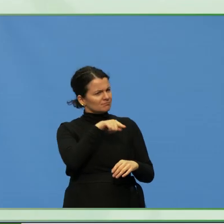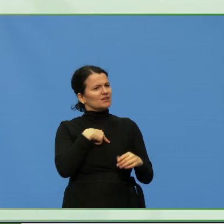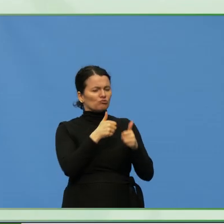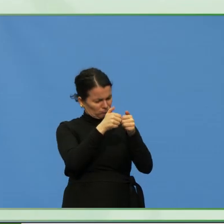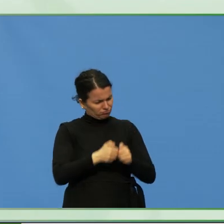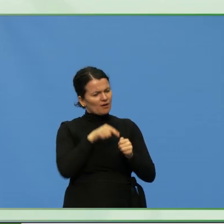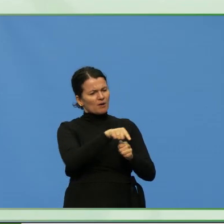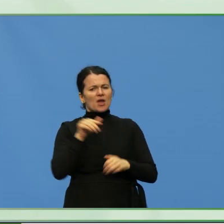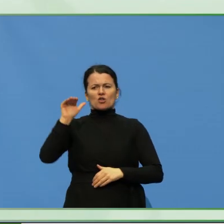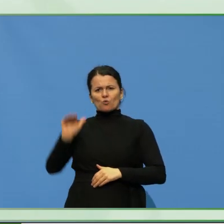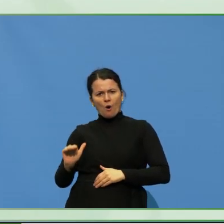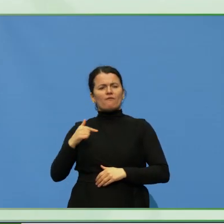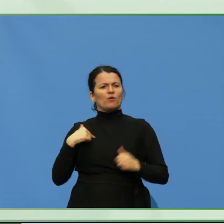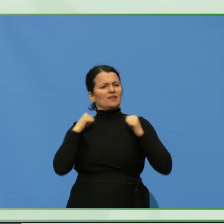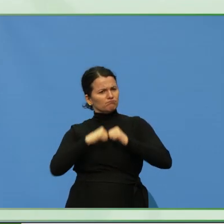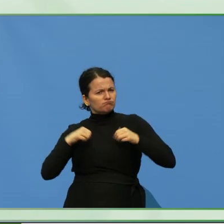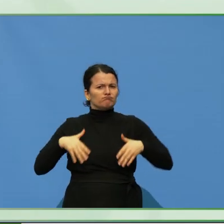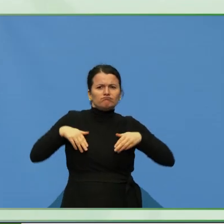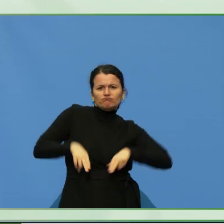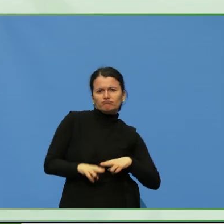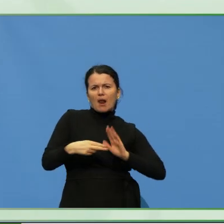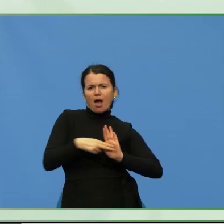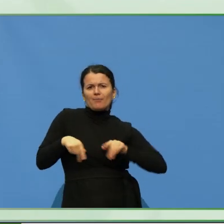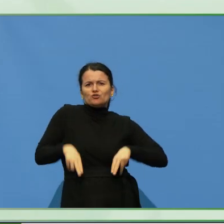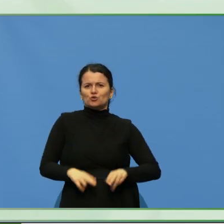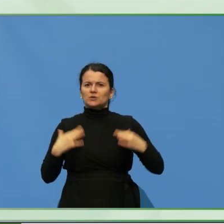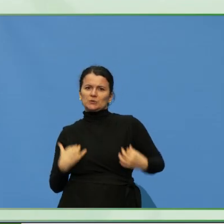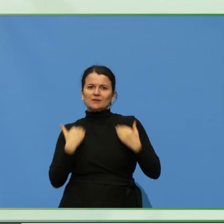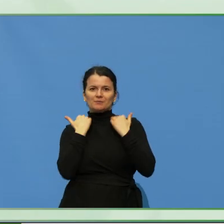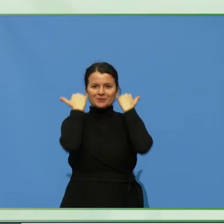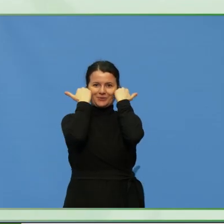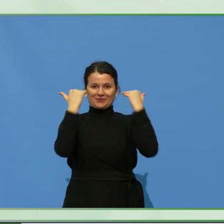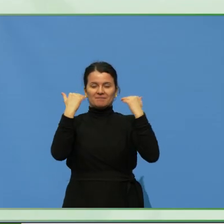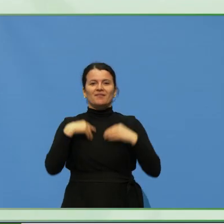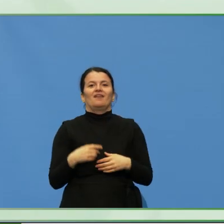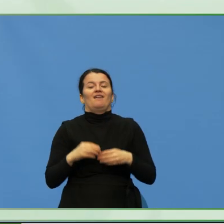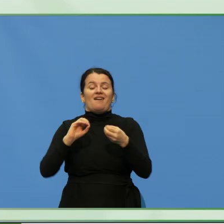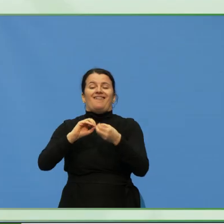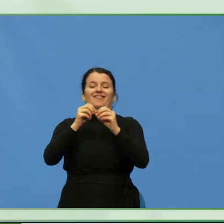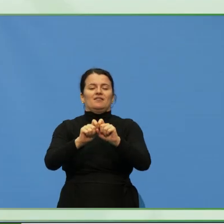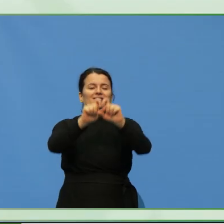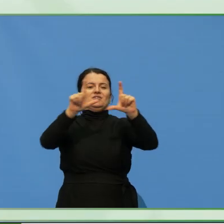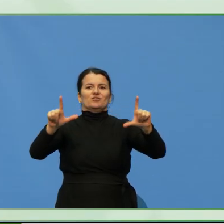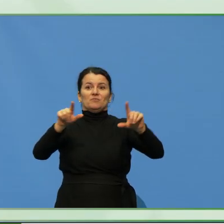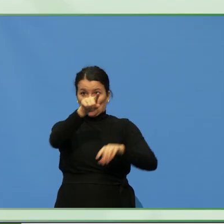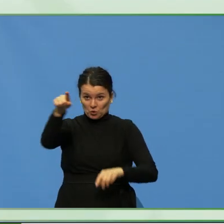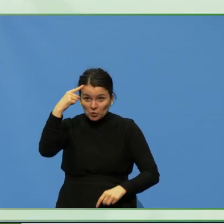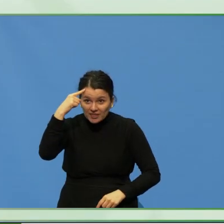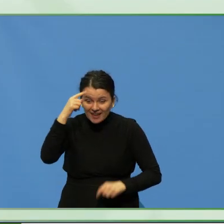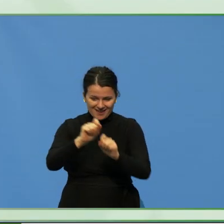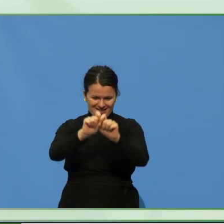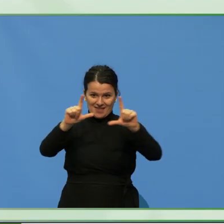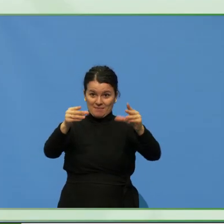Do you imagine it was a positive image? That's a leading question. But do you imagine it was a positive